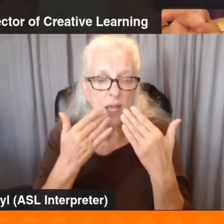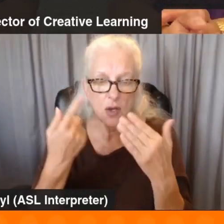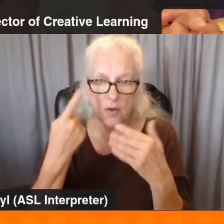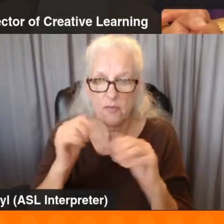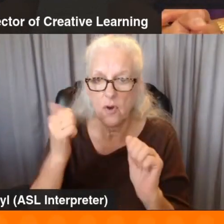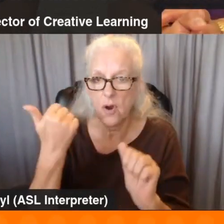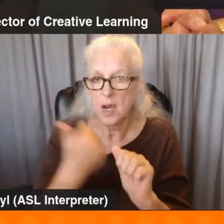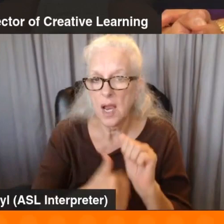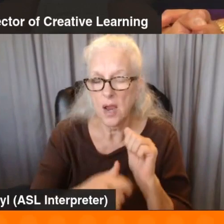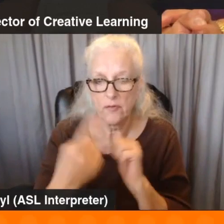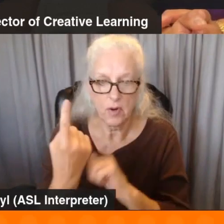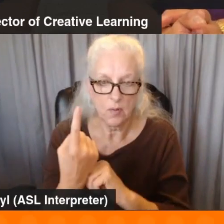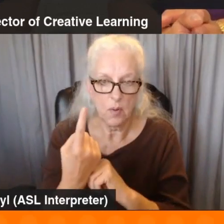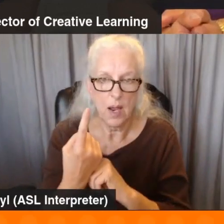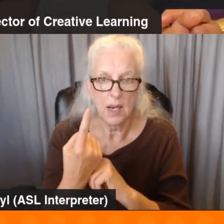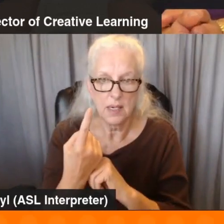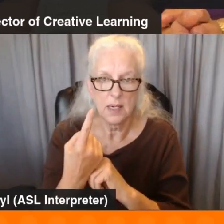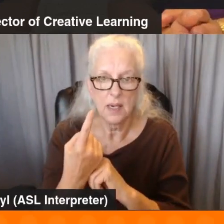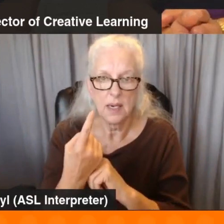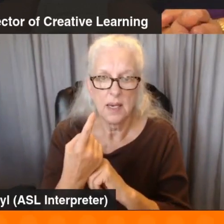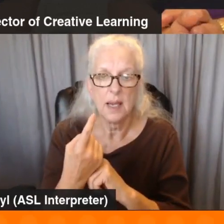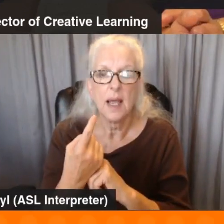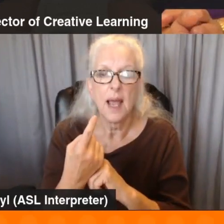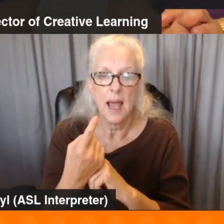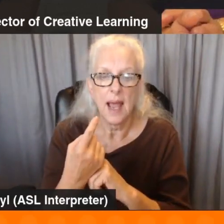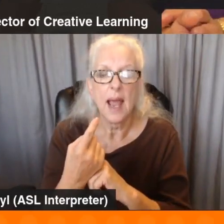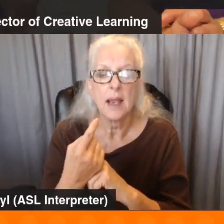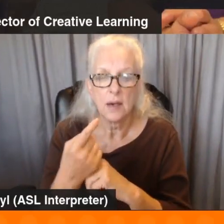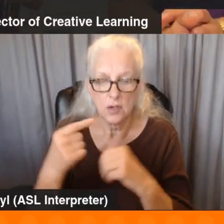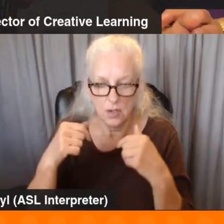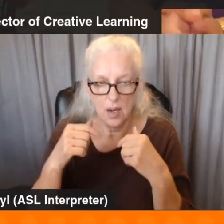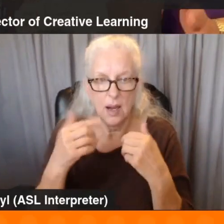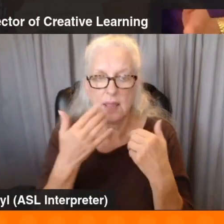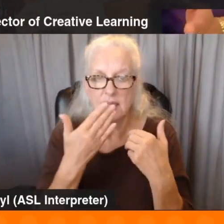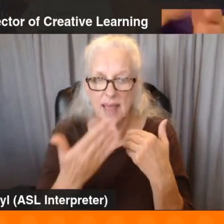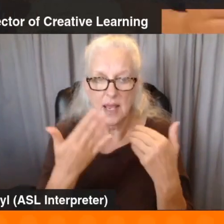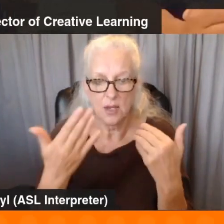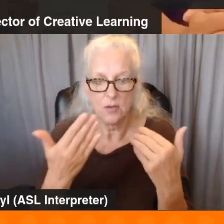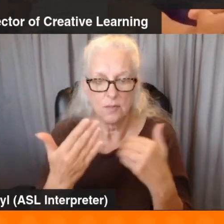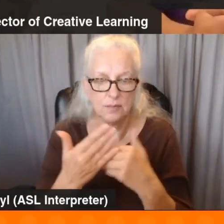Persice, and Chris Scarity as we reflect on the day together. See you soon.